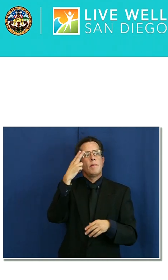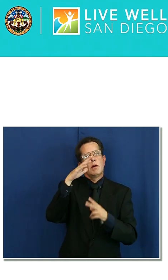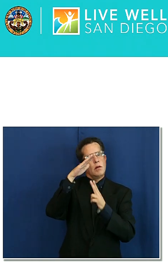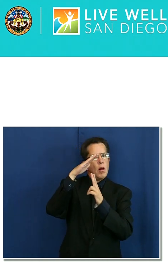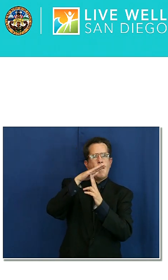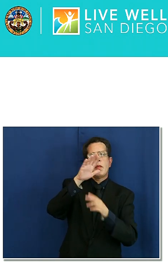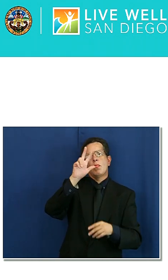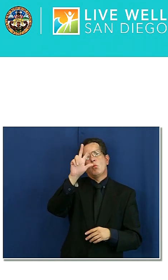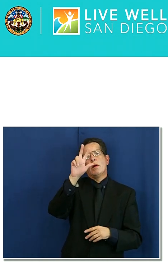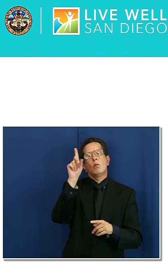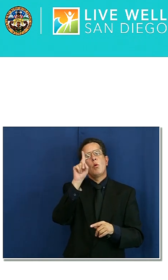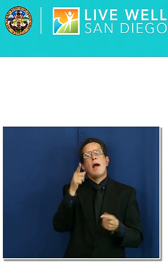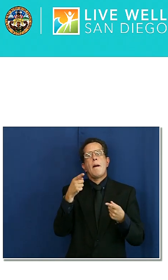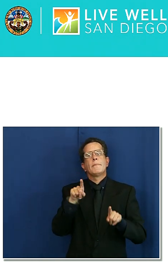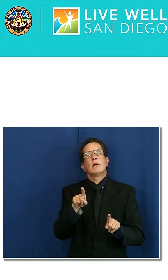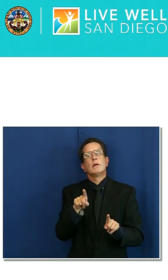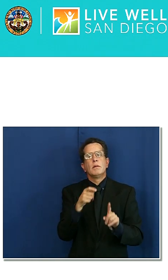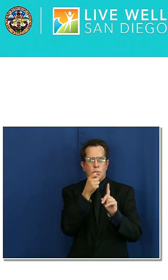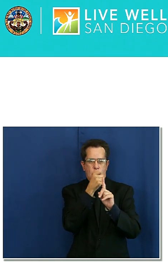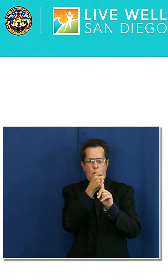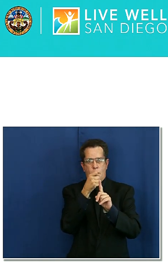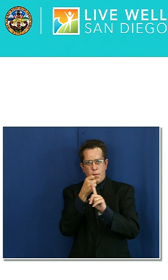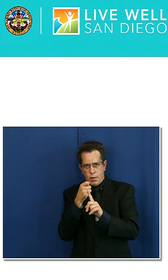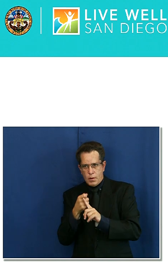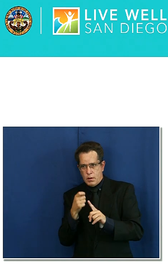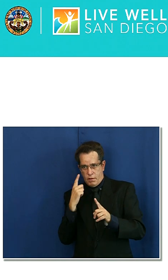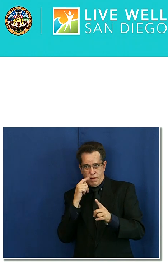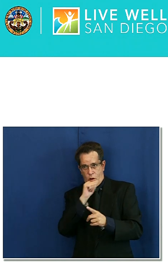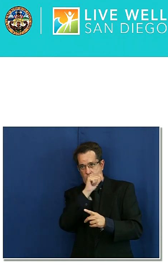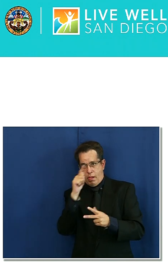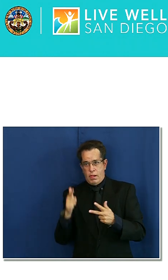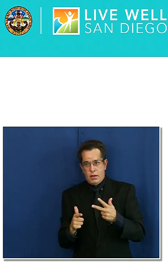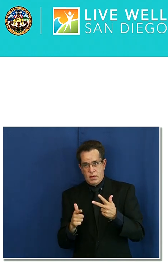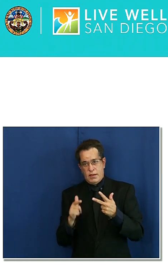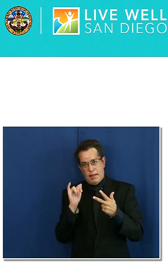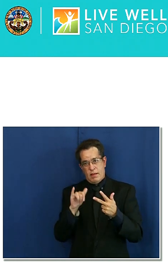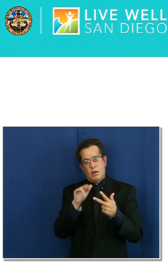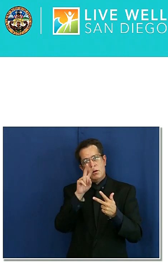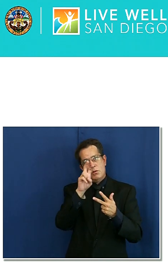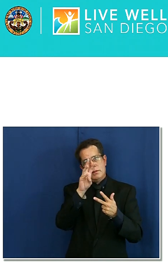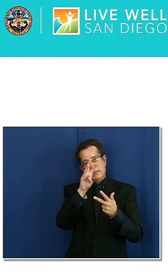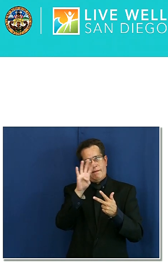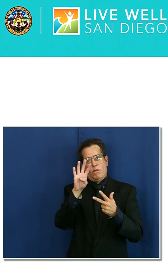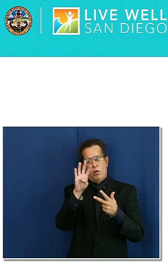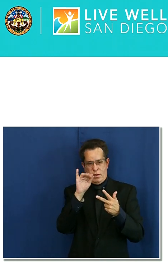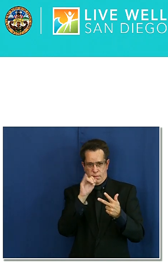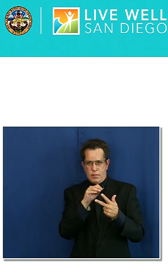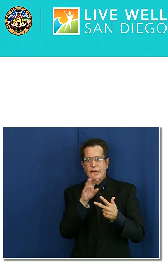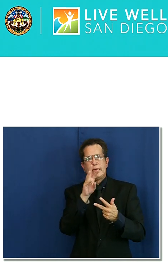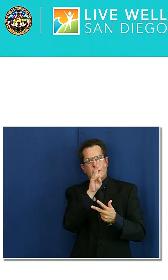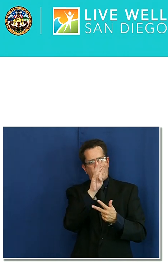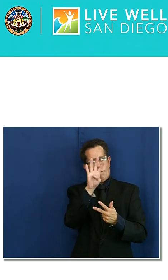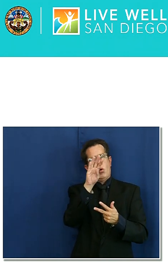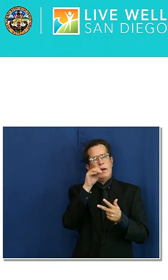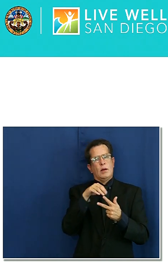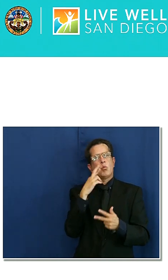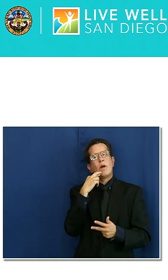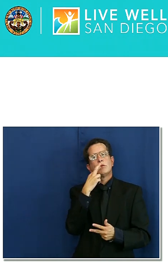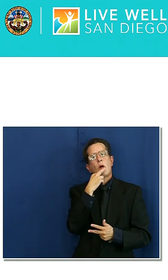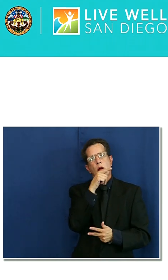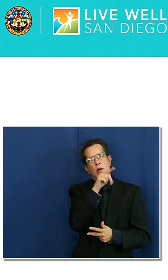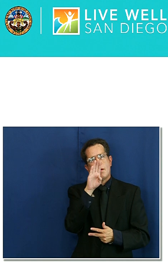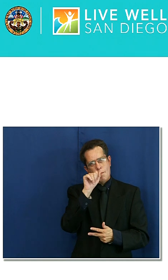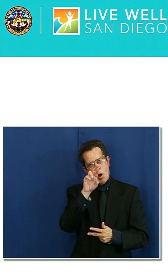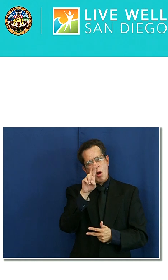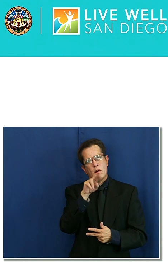3 settings of all of the 265 community setting outbreaks include 64 outbreaks in